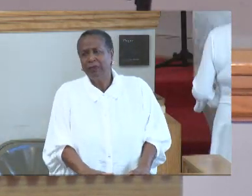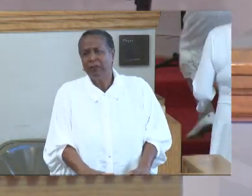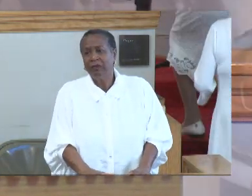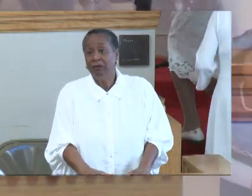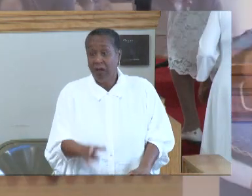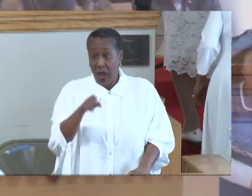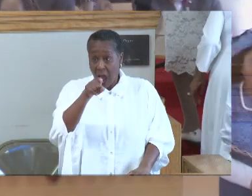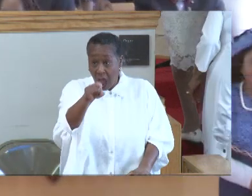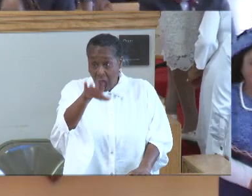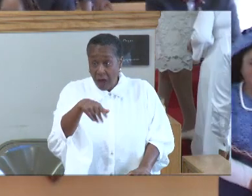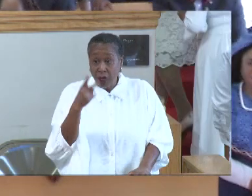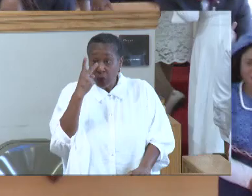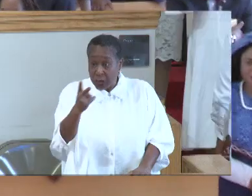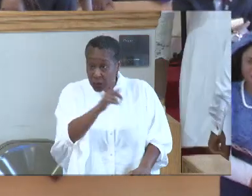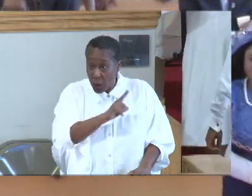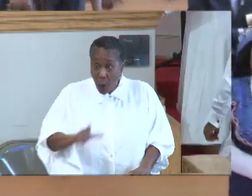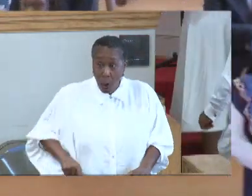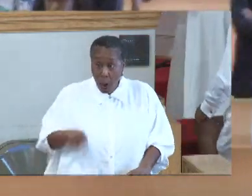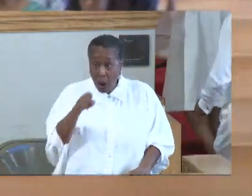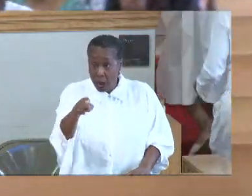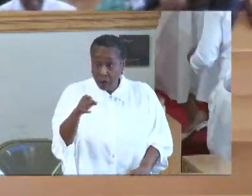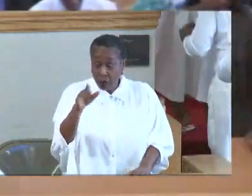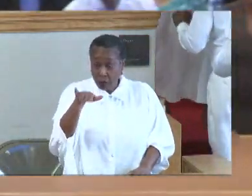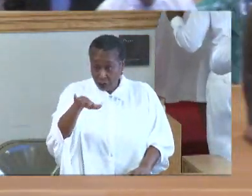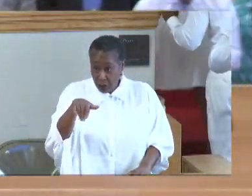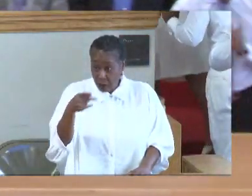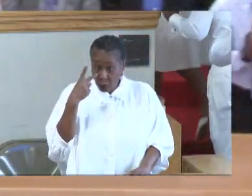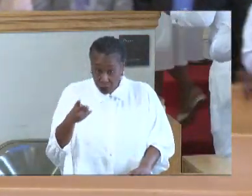Have you seen him?